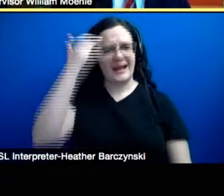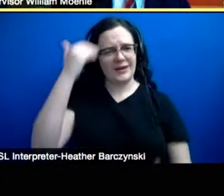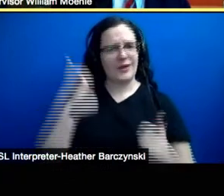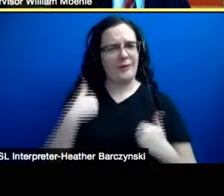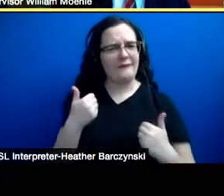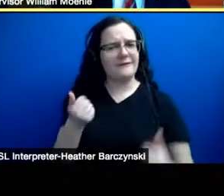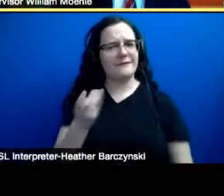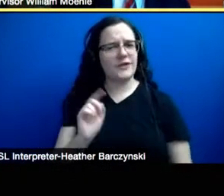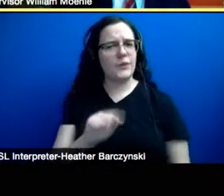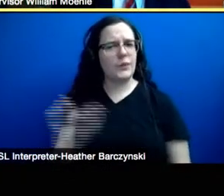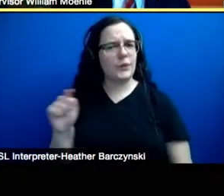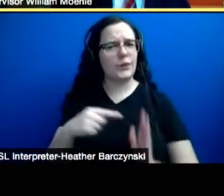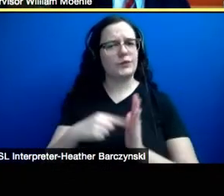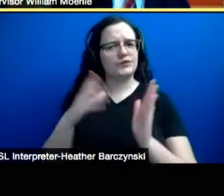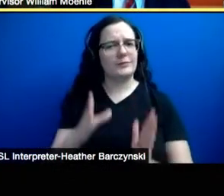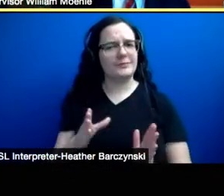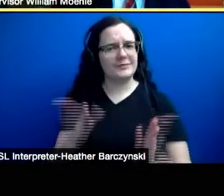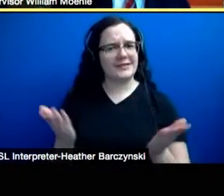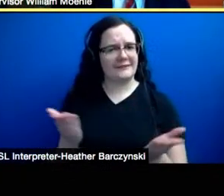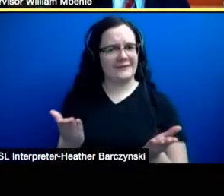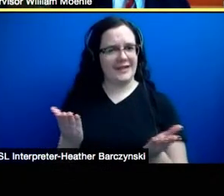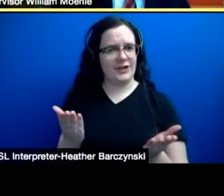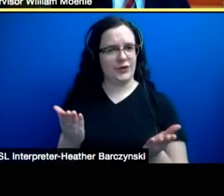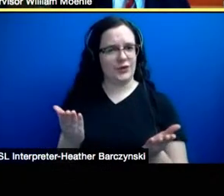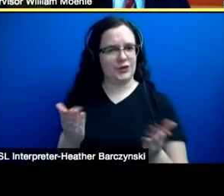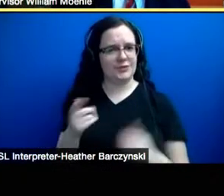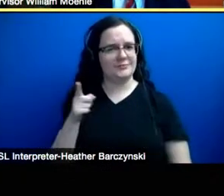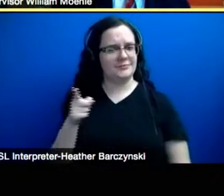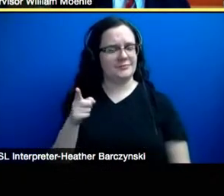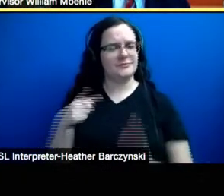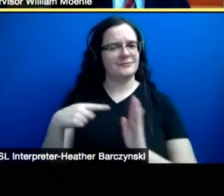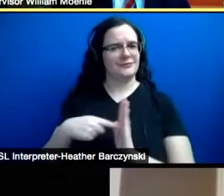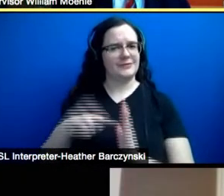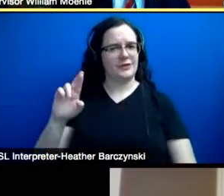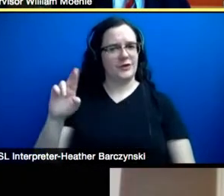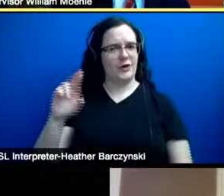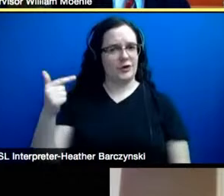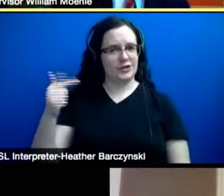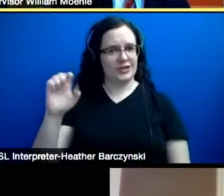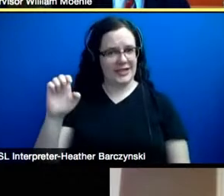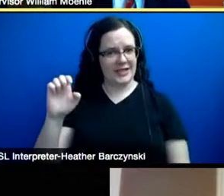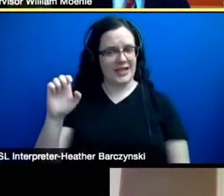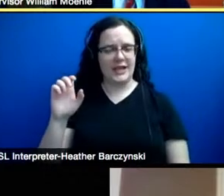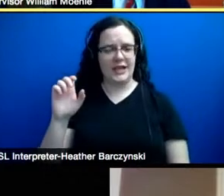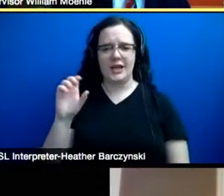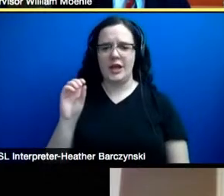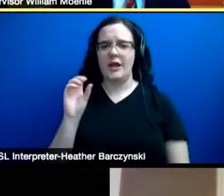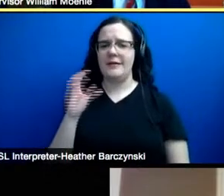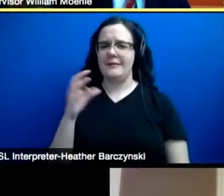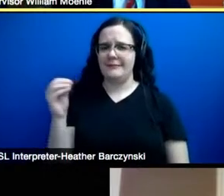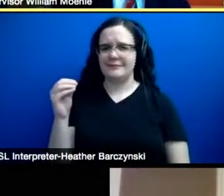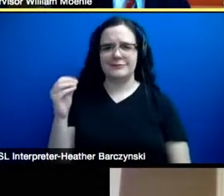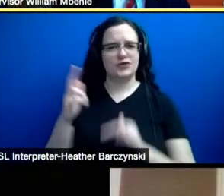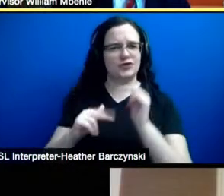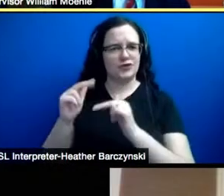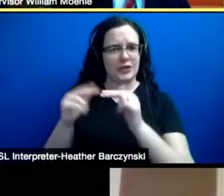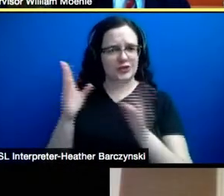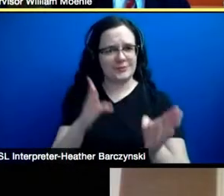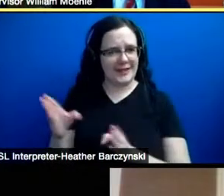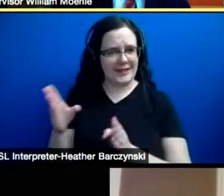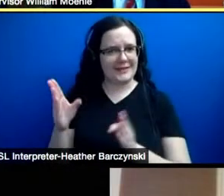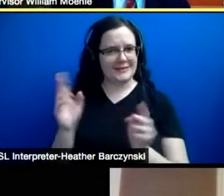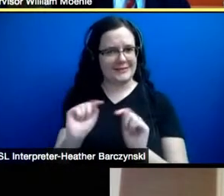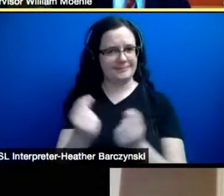of representatives here on behalf of RG&E or the construction planning team.